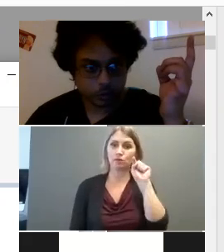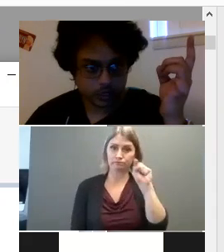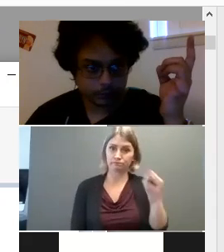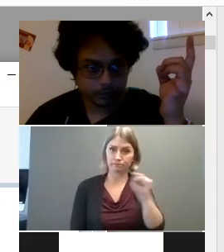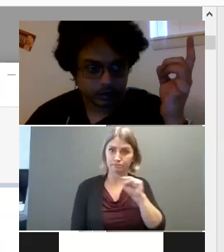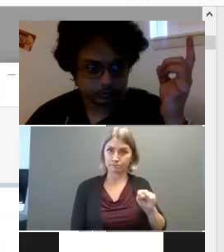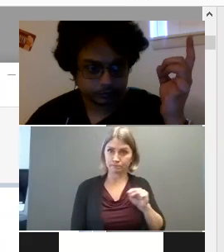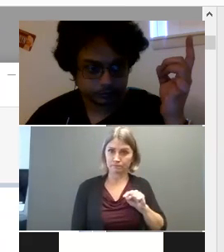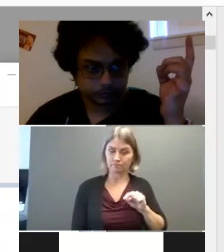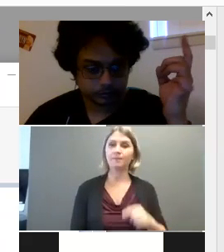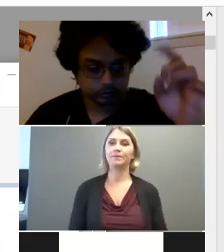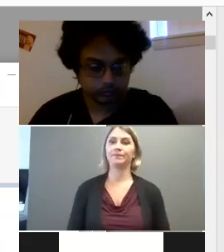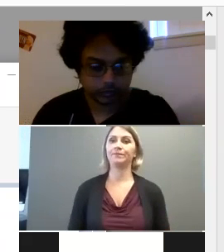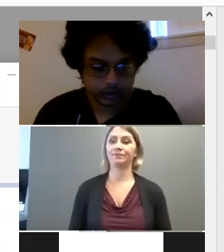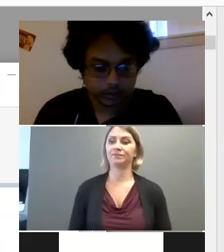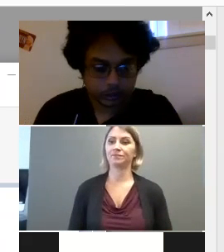Okay.